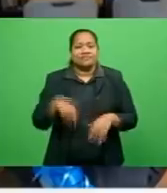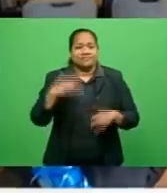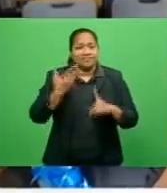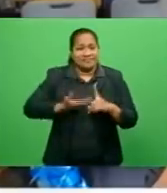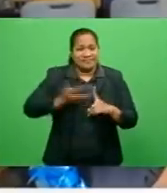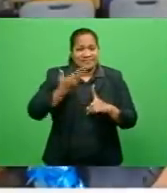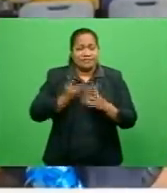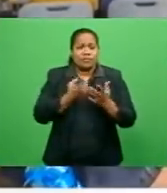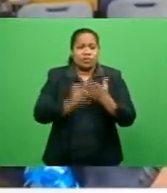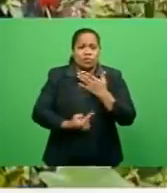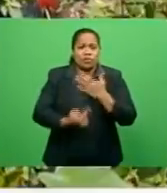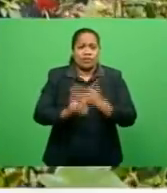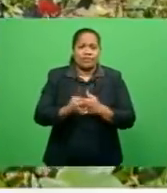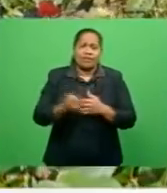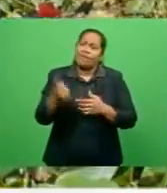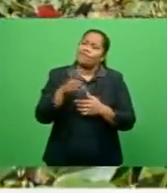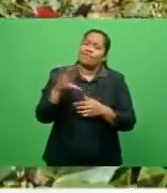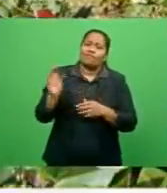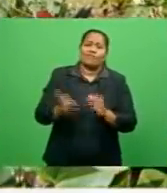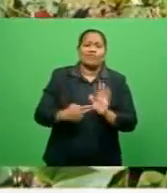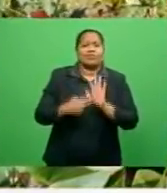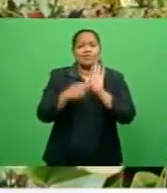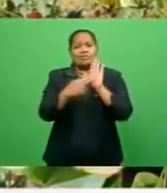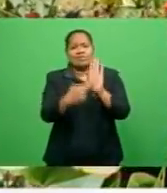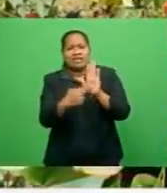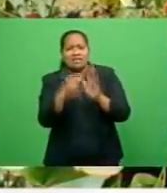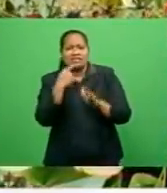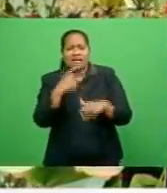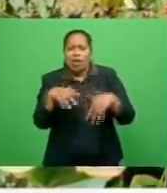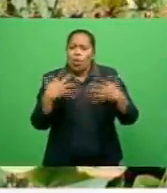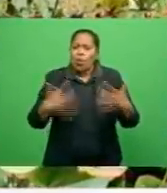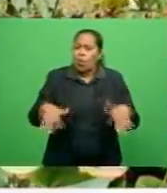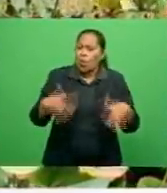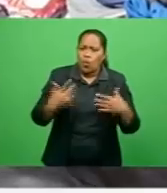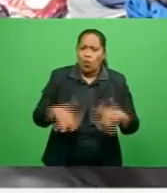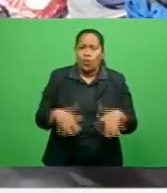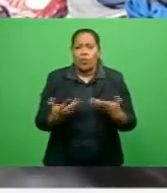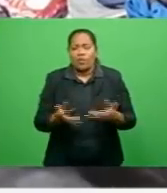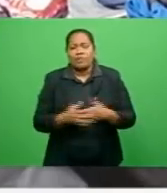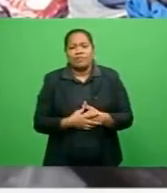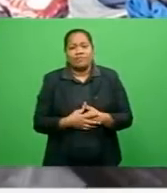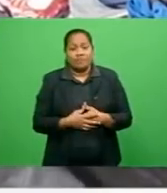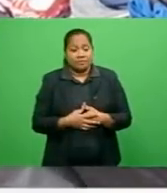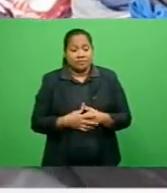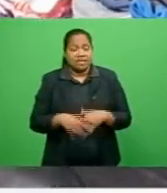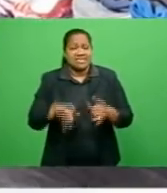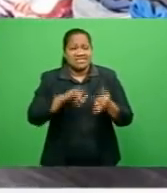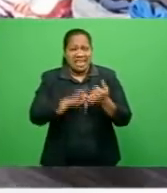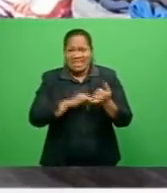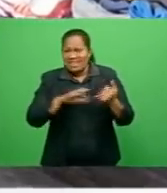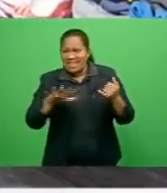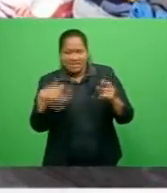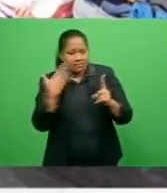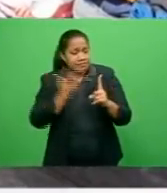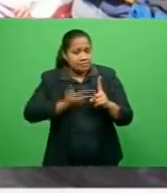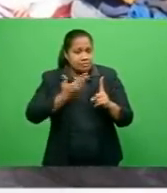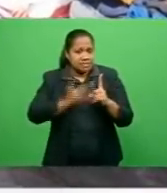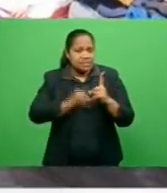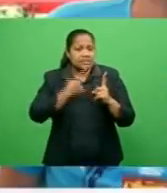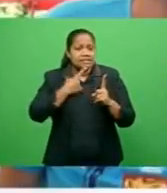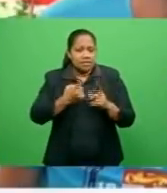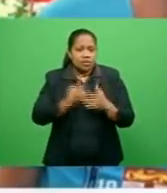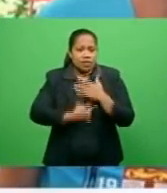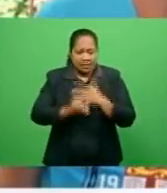Paradise came over from Nadi and says the atmosphere is unmatched. Seniana, a former seafarer, says she has managed to attract